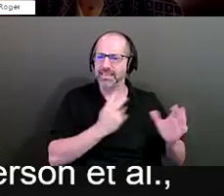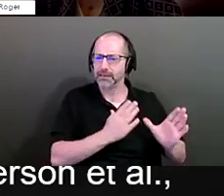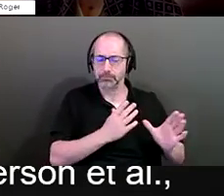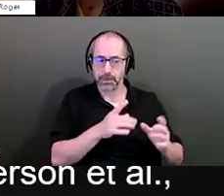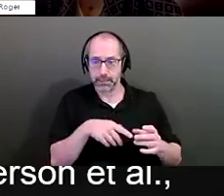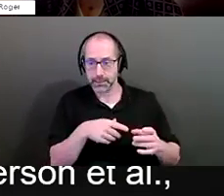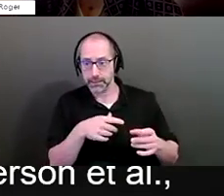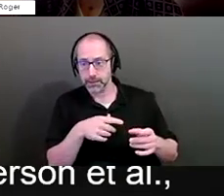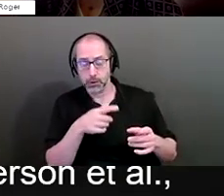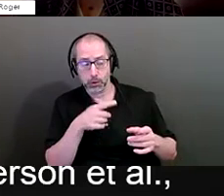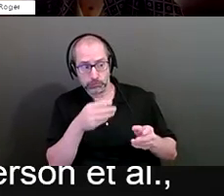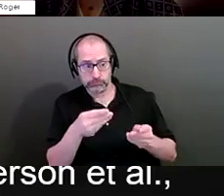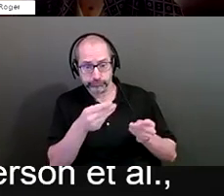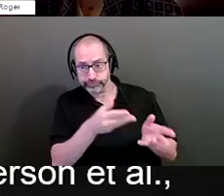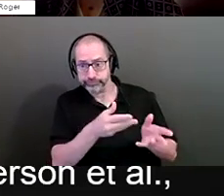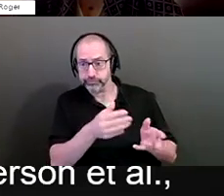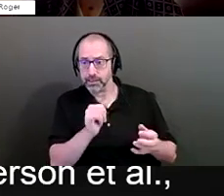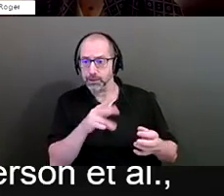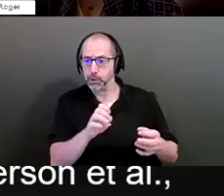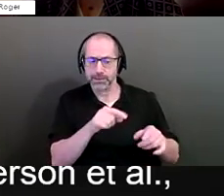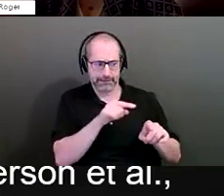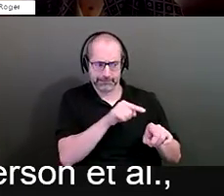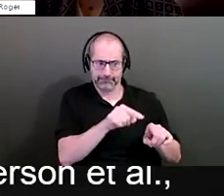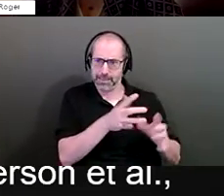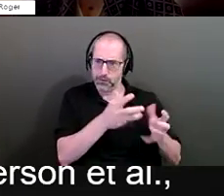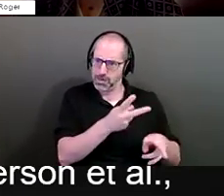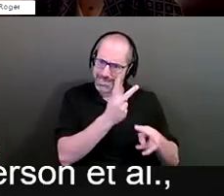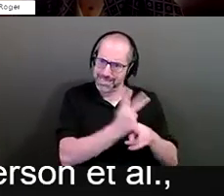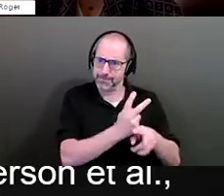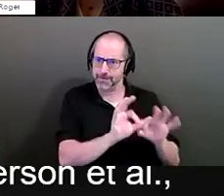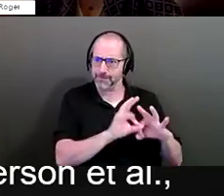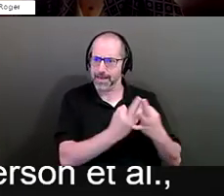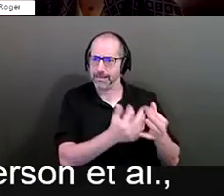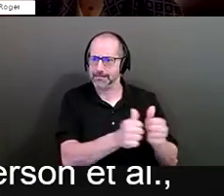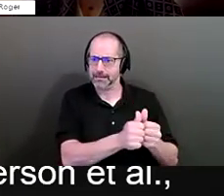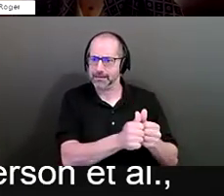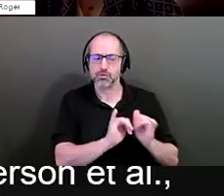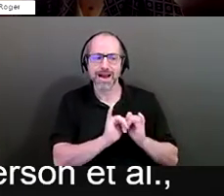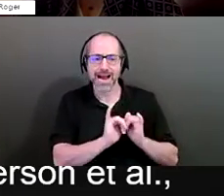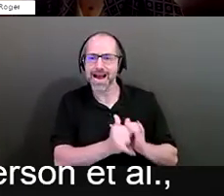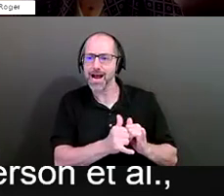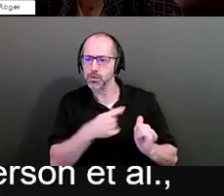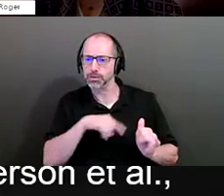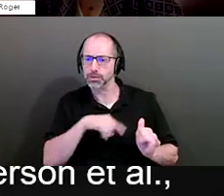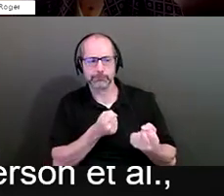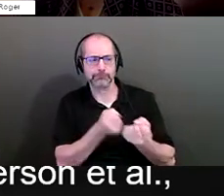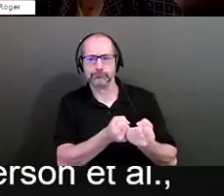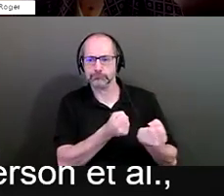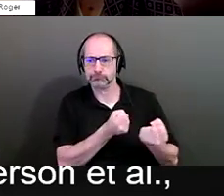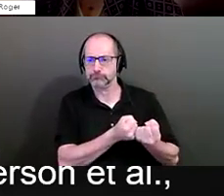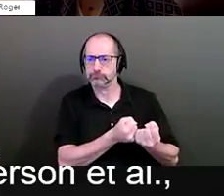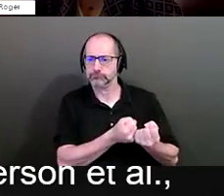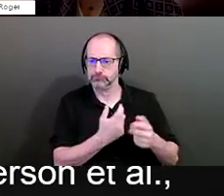victims of abuse often want to maintain those family relationships, and how to support those family relationships to be healthy